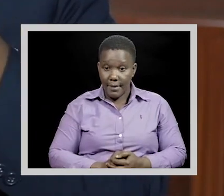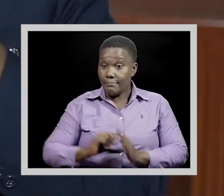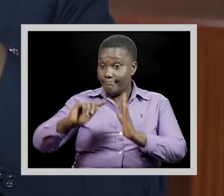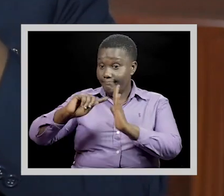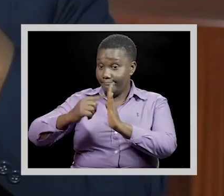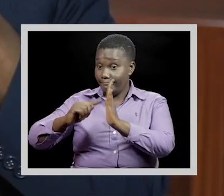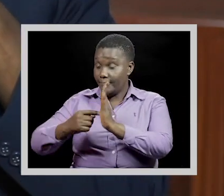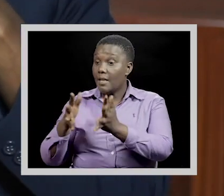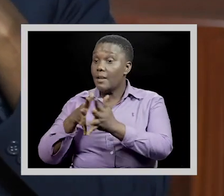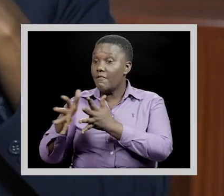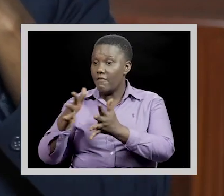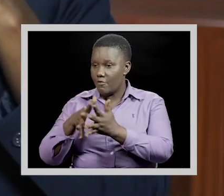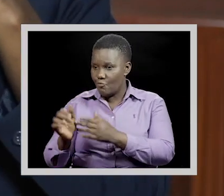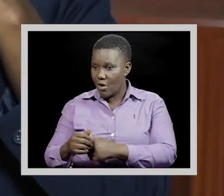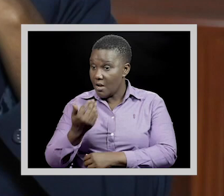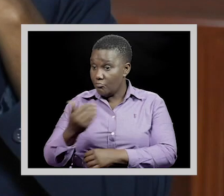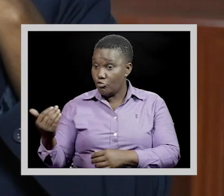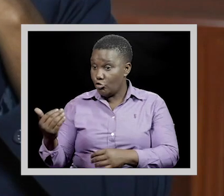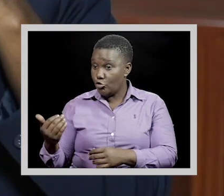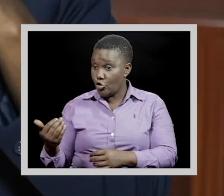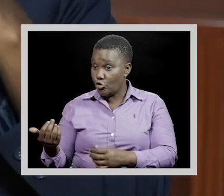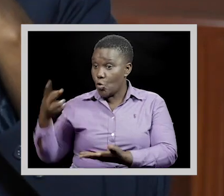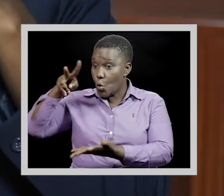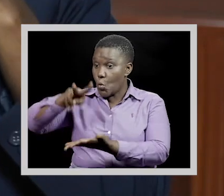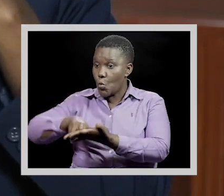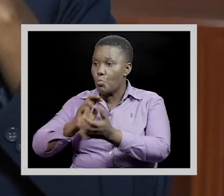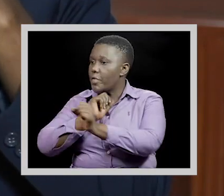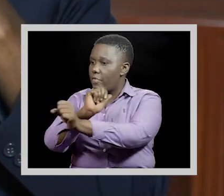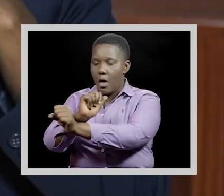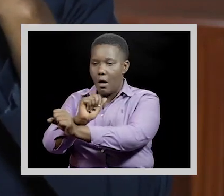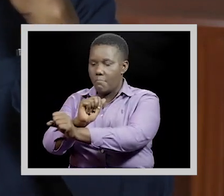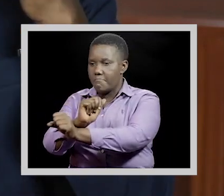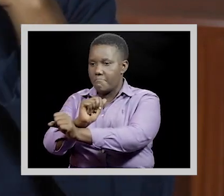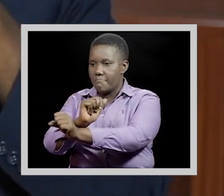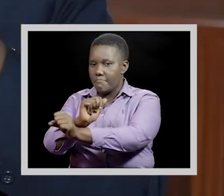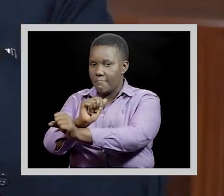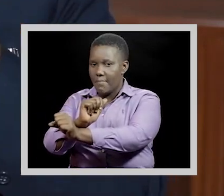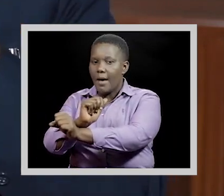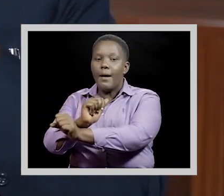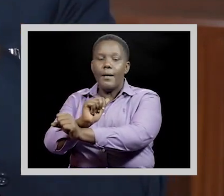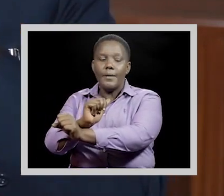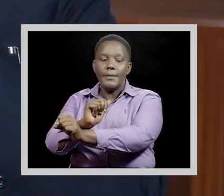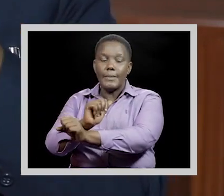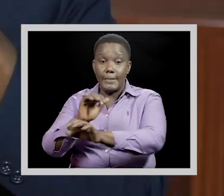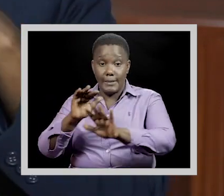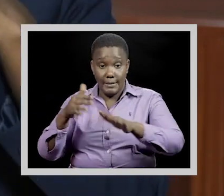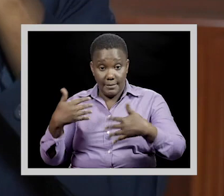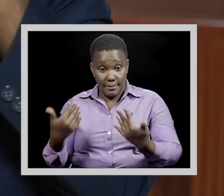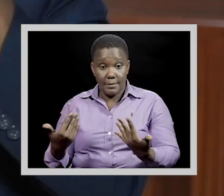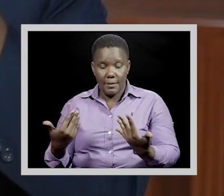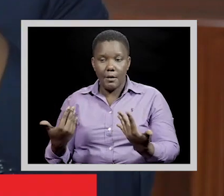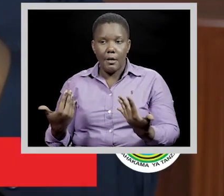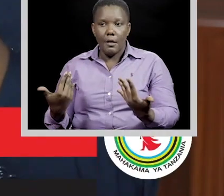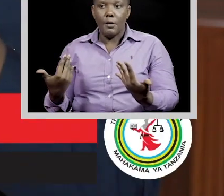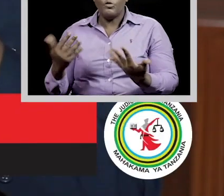be sentenced to imprisonment, and therefore, to derogate from that particular point, we have